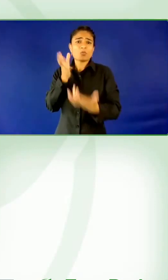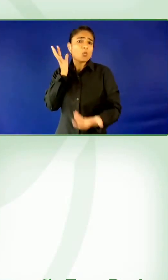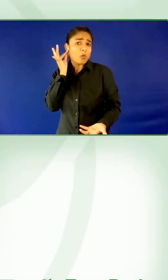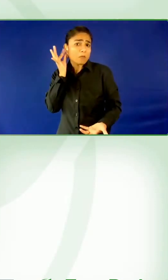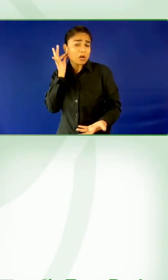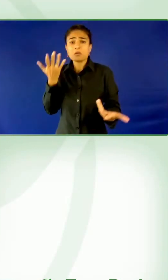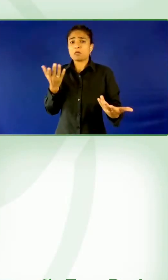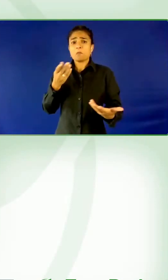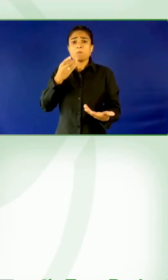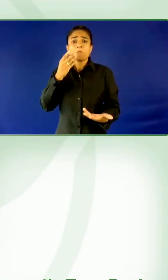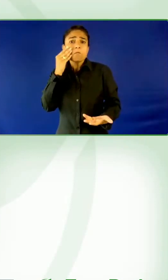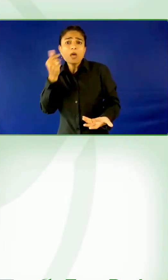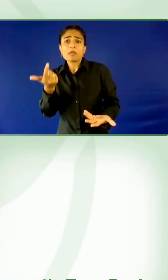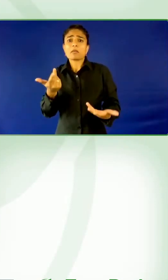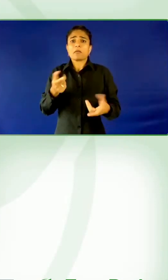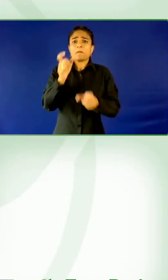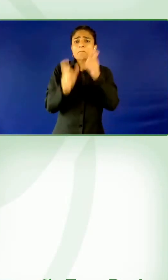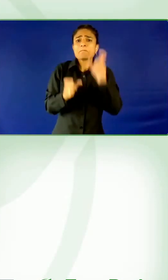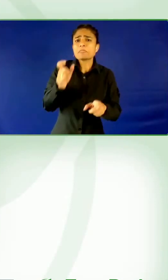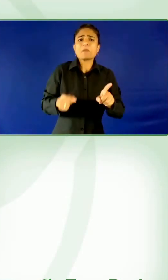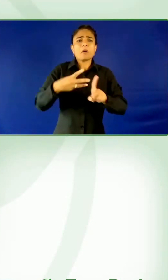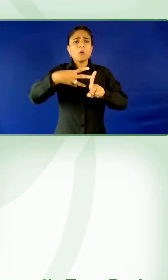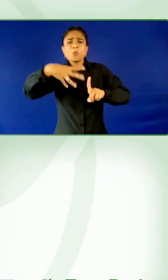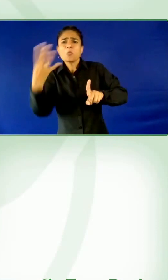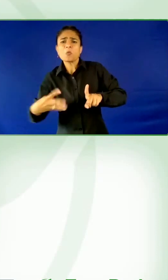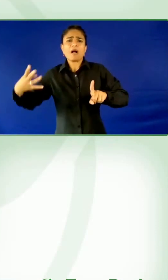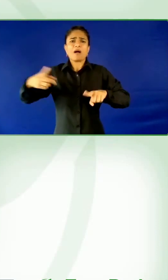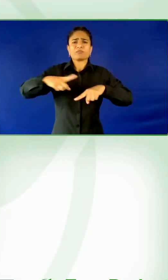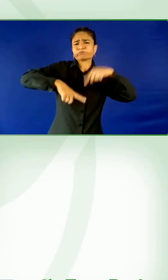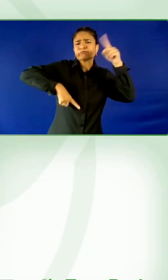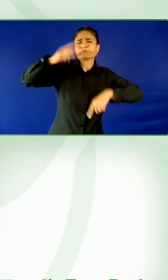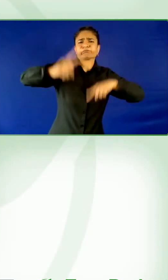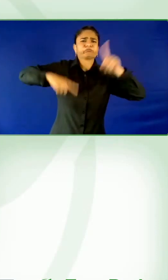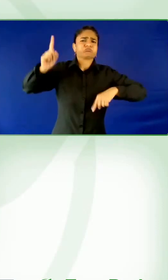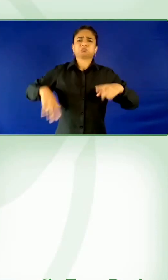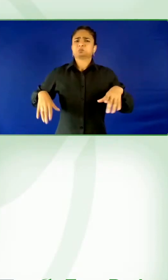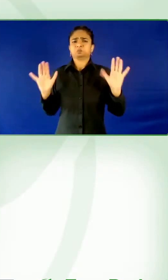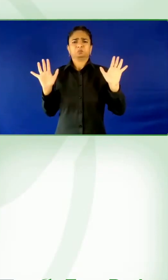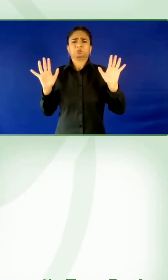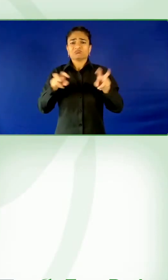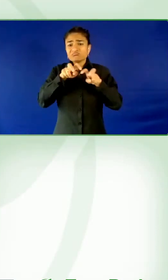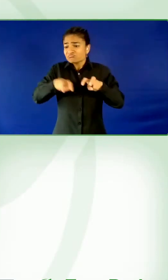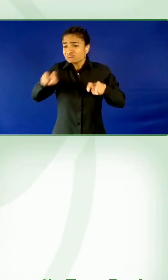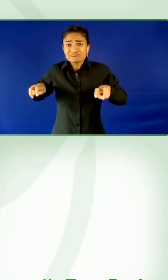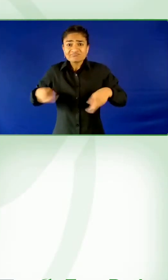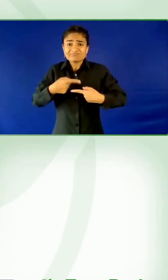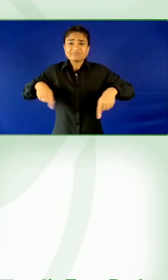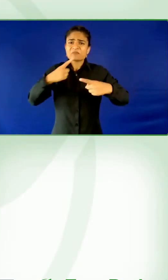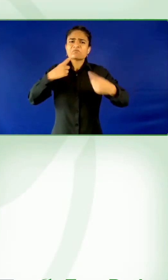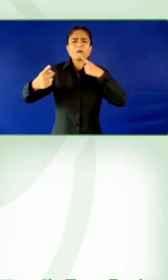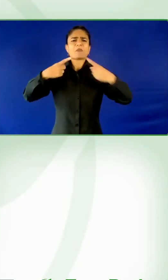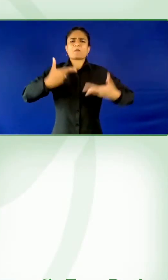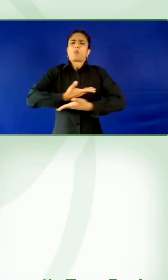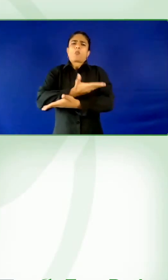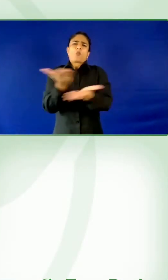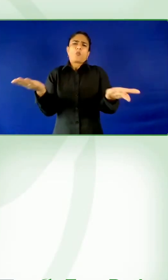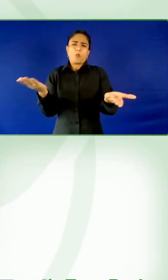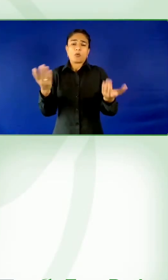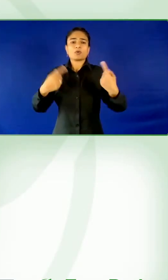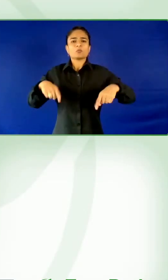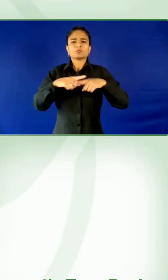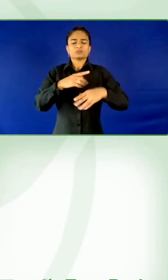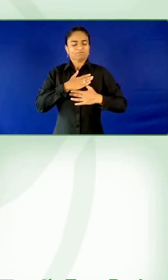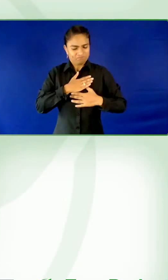Talk About Sex, has its foundation in the United Nations CRPD articles and SDGs that